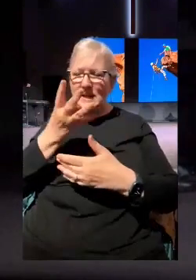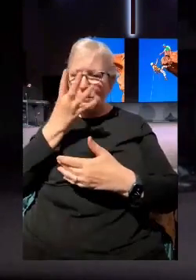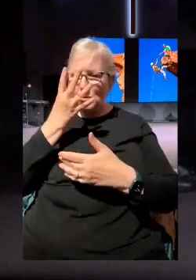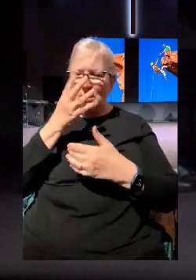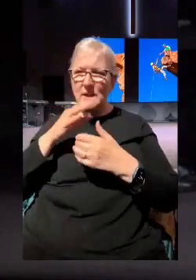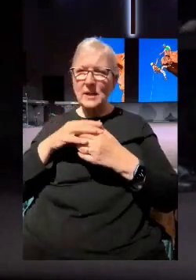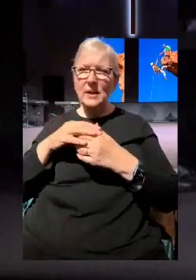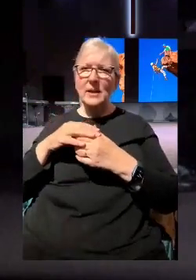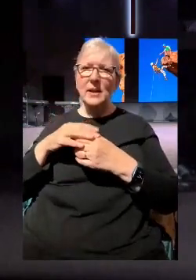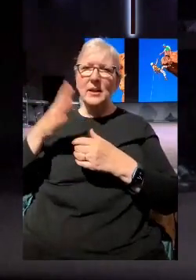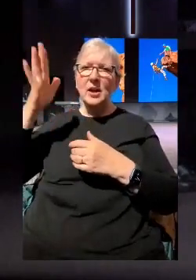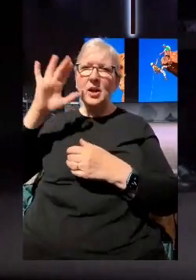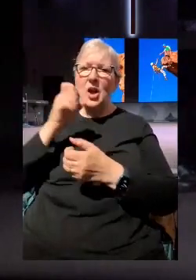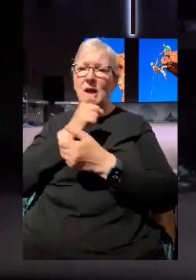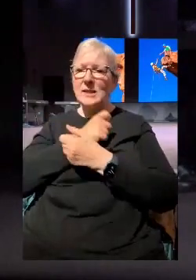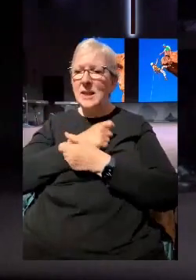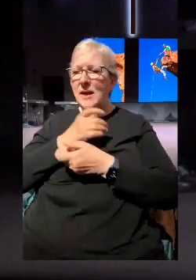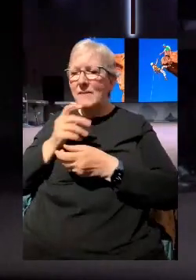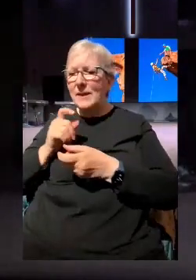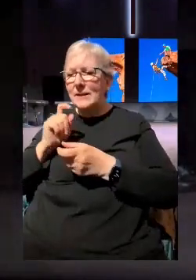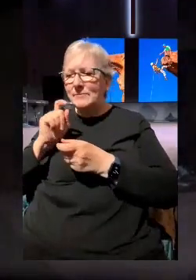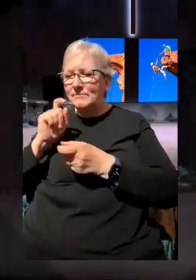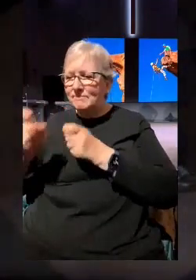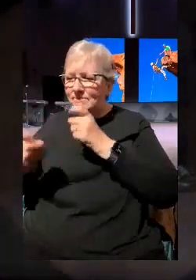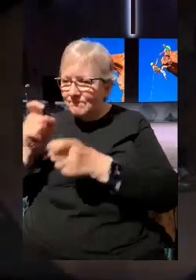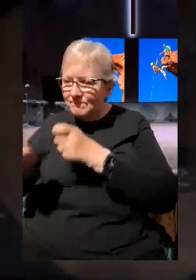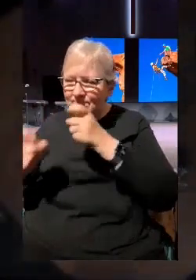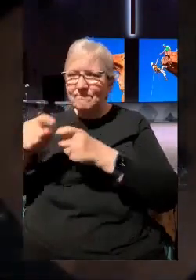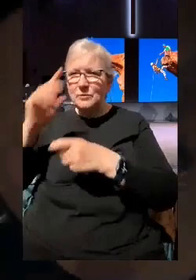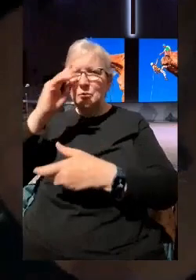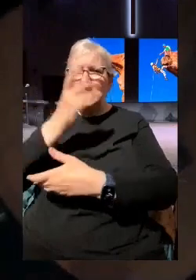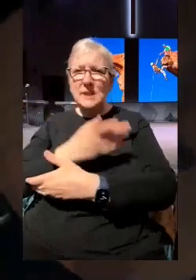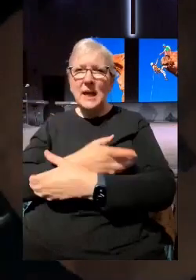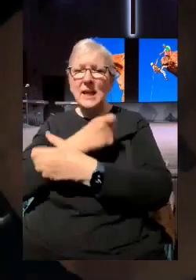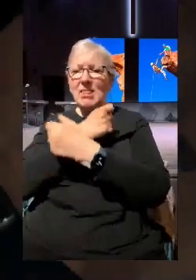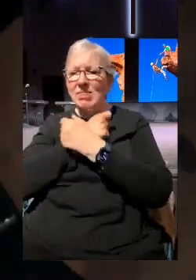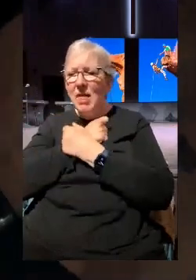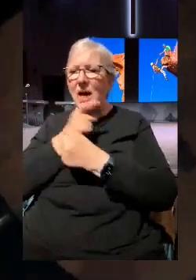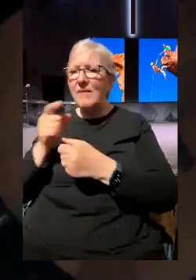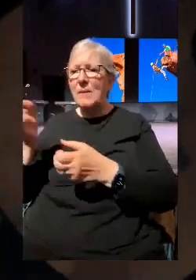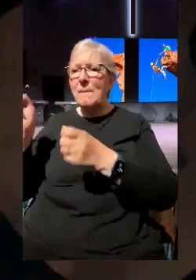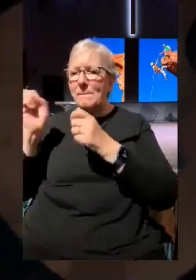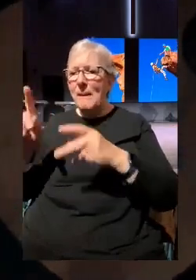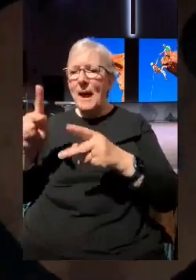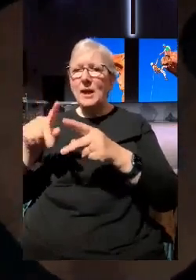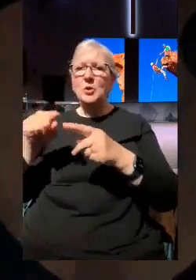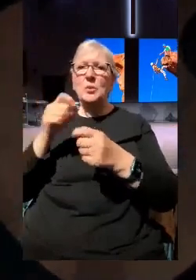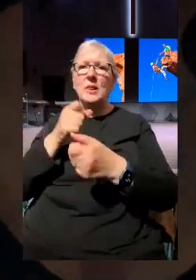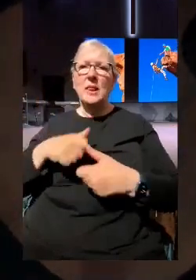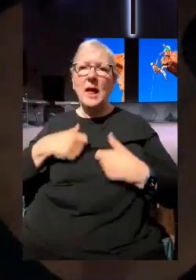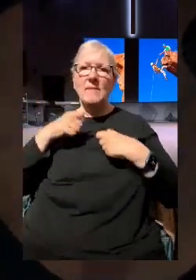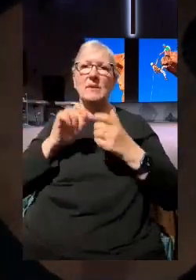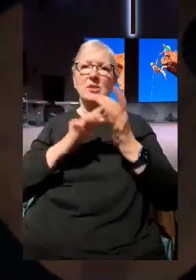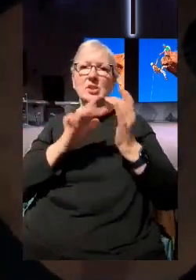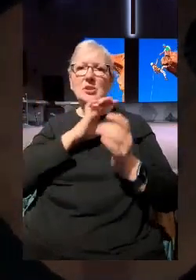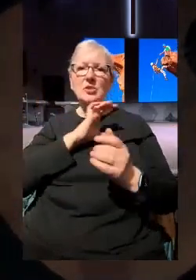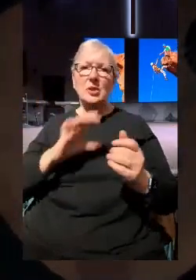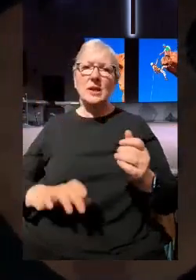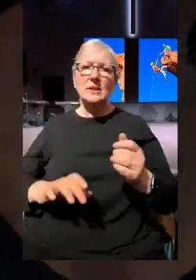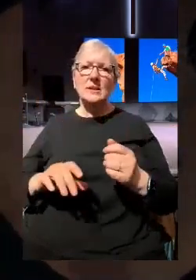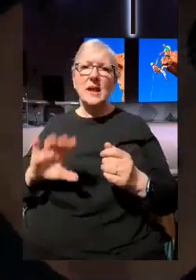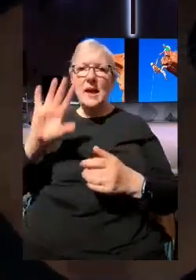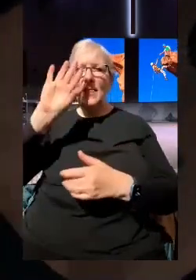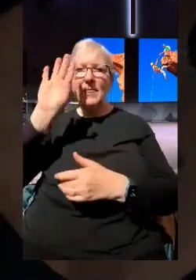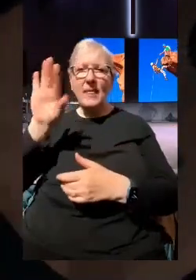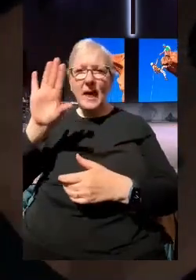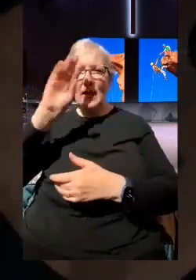love into their son and literally loving him back to life in Jesus Christ. And he now has a